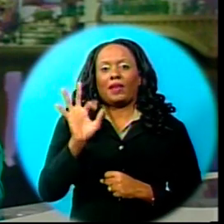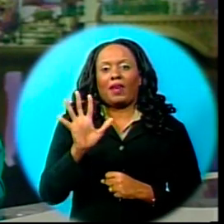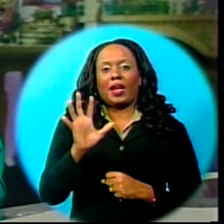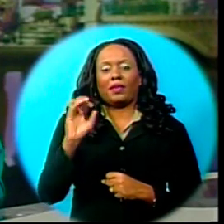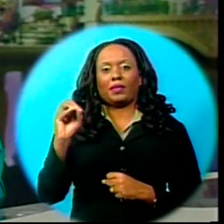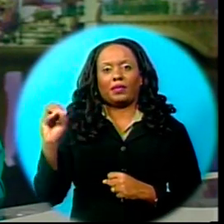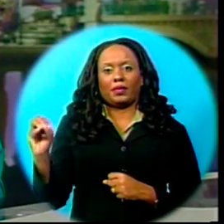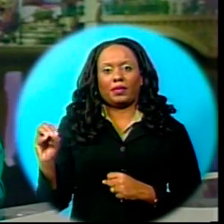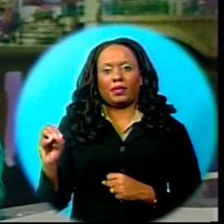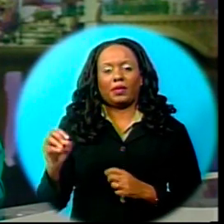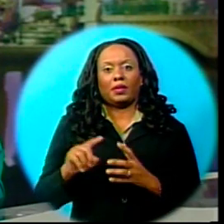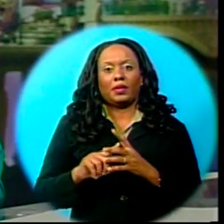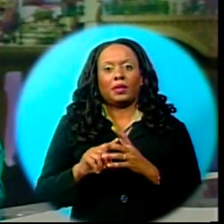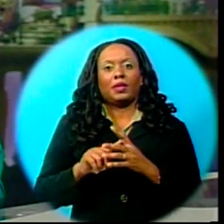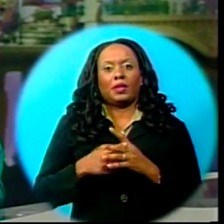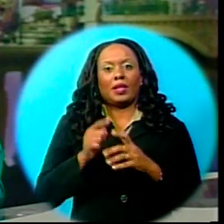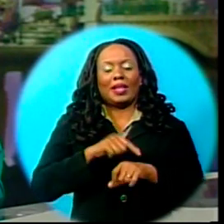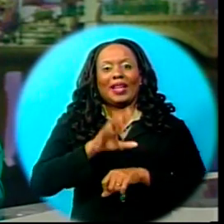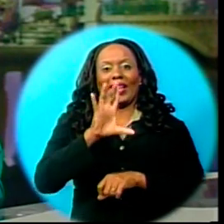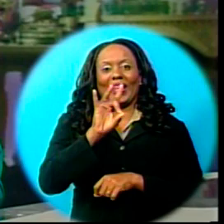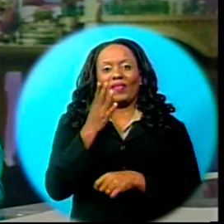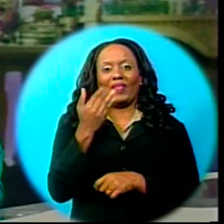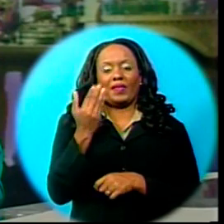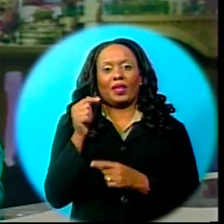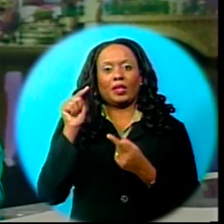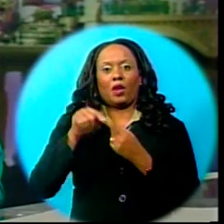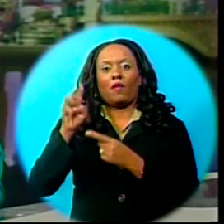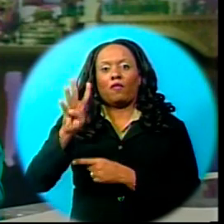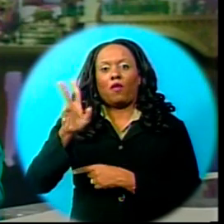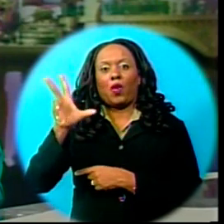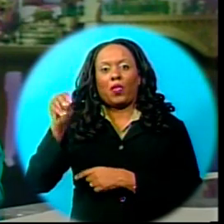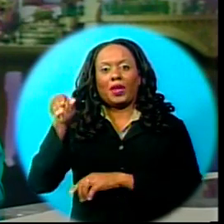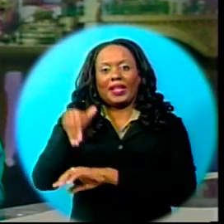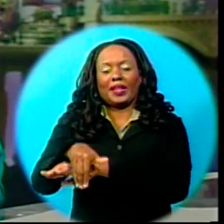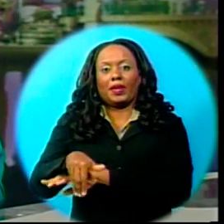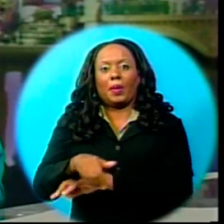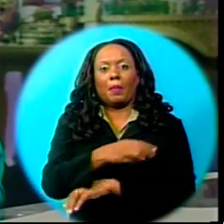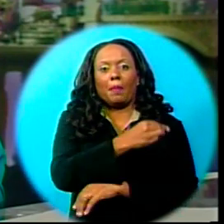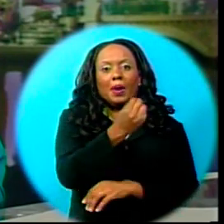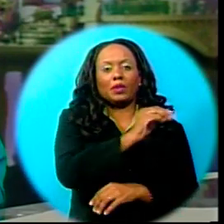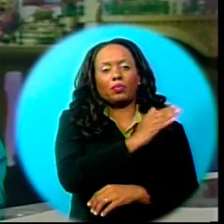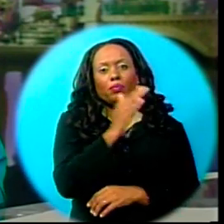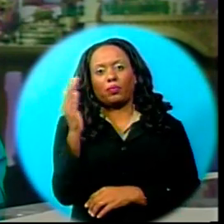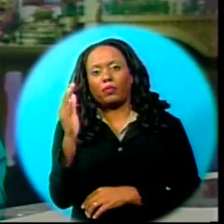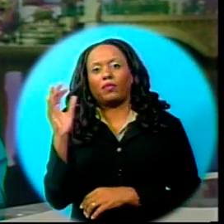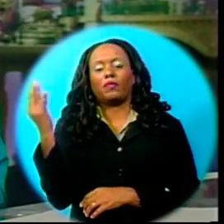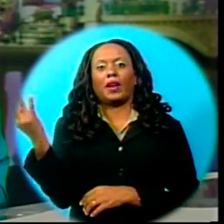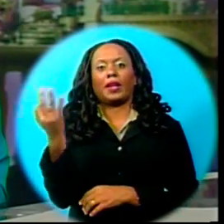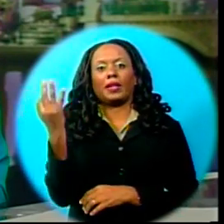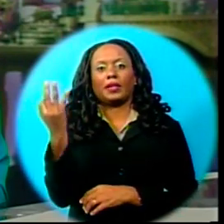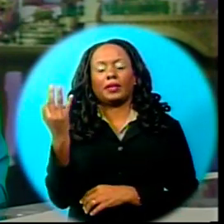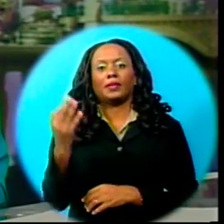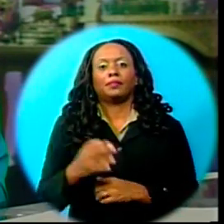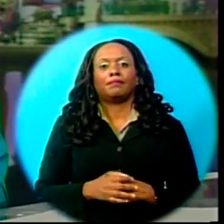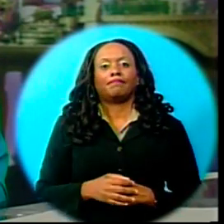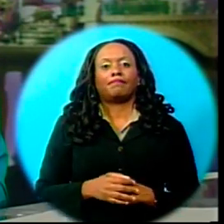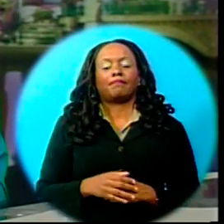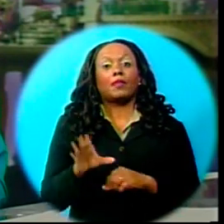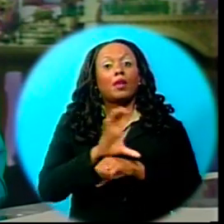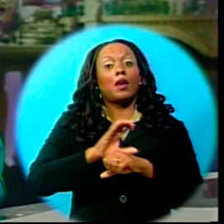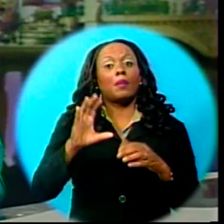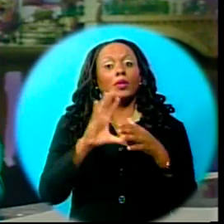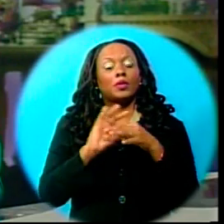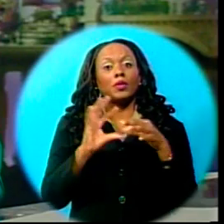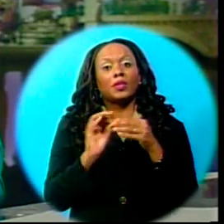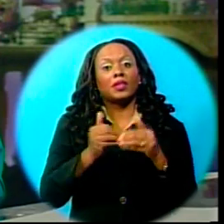467-9500. It is open from 8:15 in the morning until 4:30 in the evening, Mondays to Fridays. Well, still to come, a look at